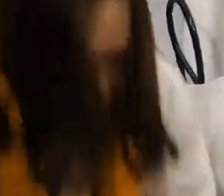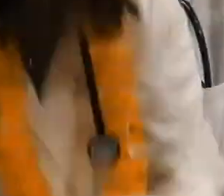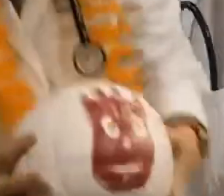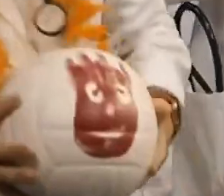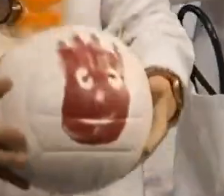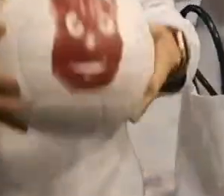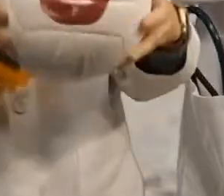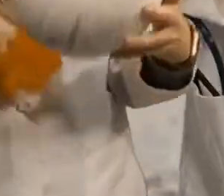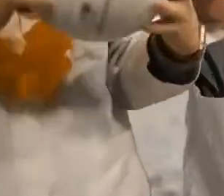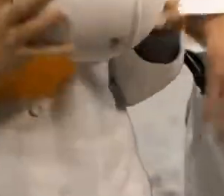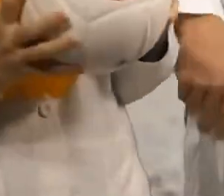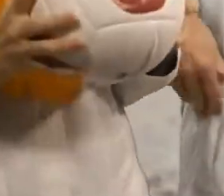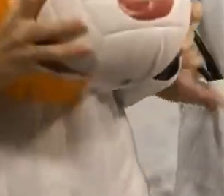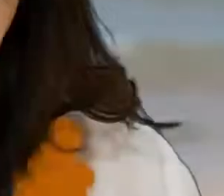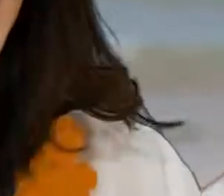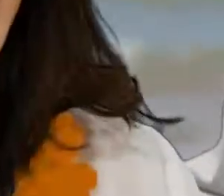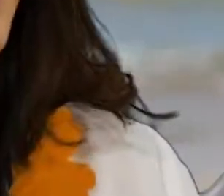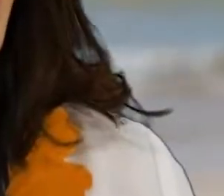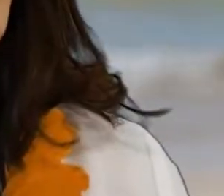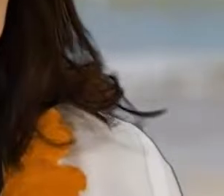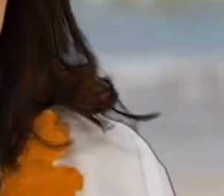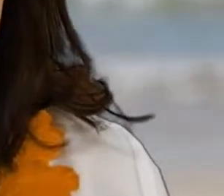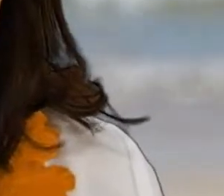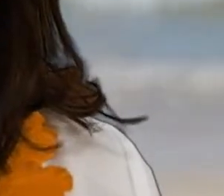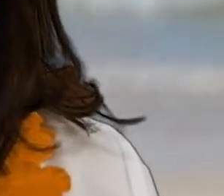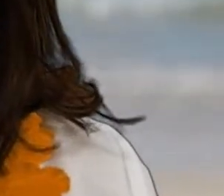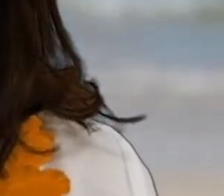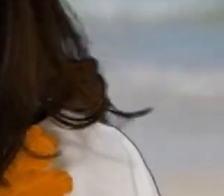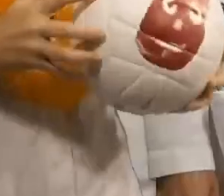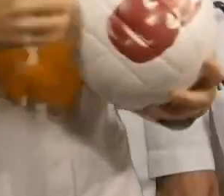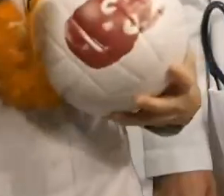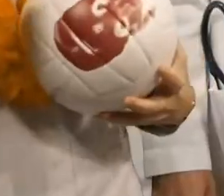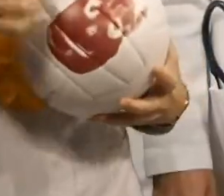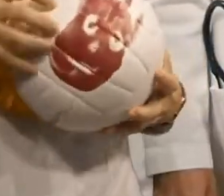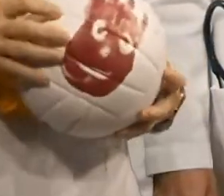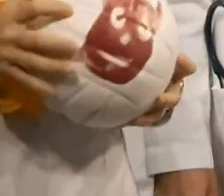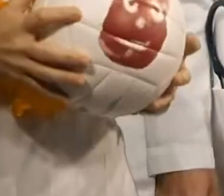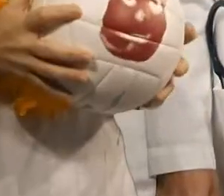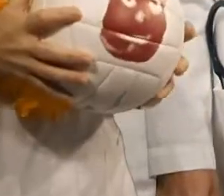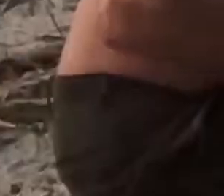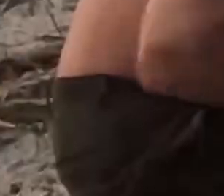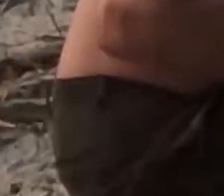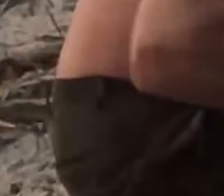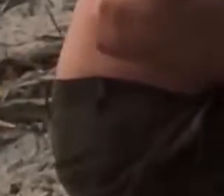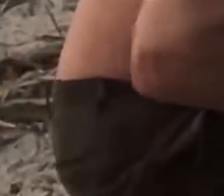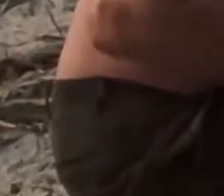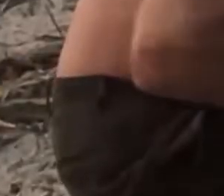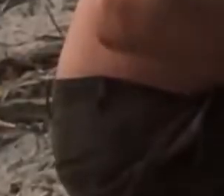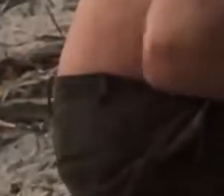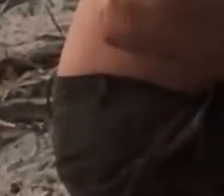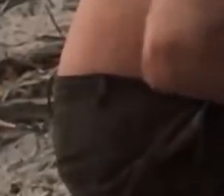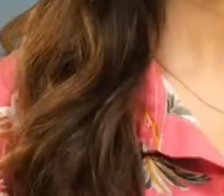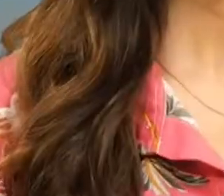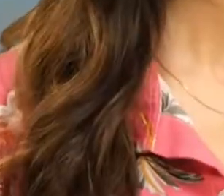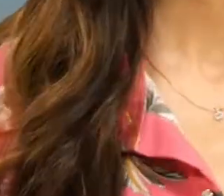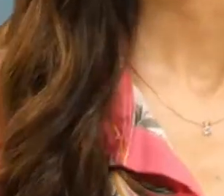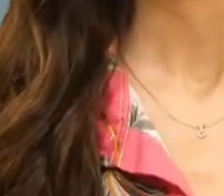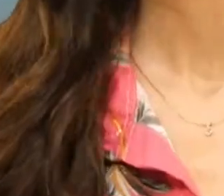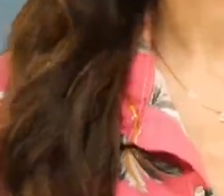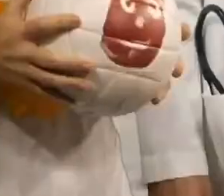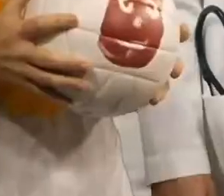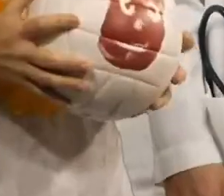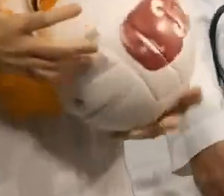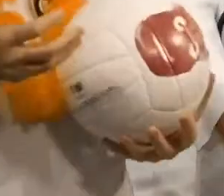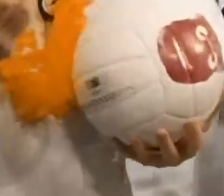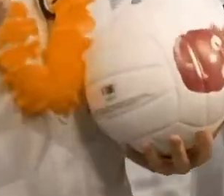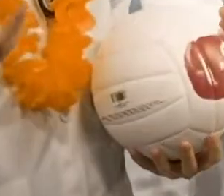total bust. I found this volleyball, and I don't think this place is deserted. There's a guy over there. Fantastic. Who has a